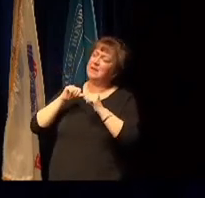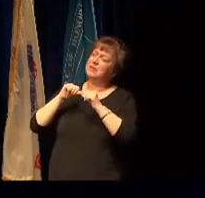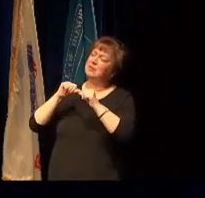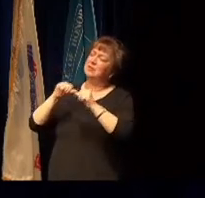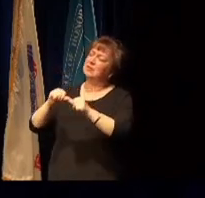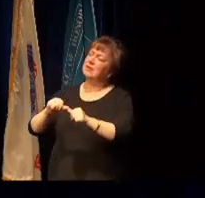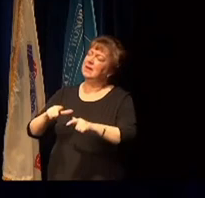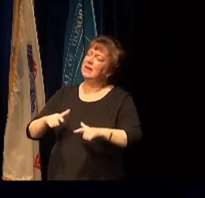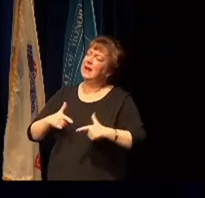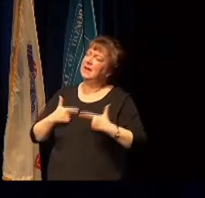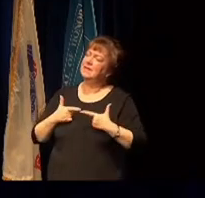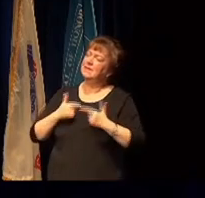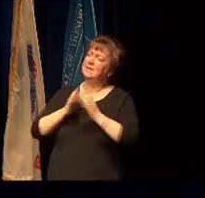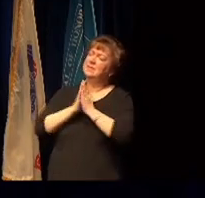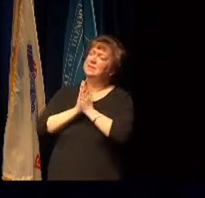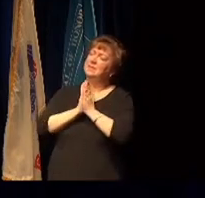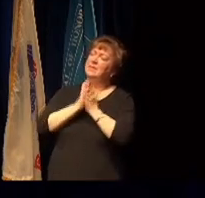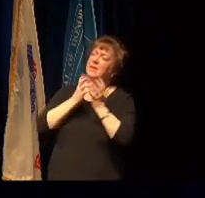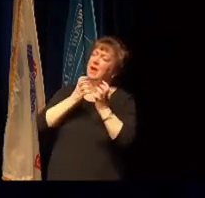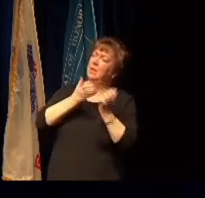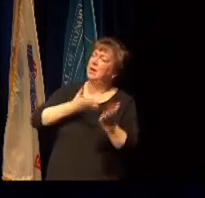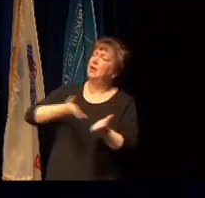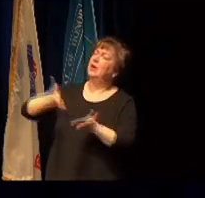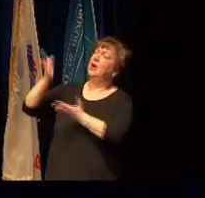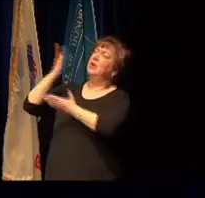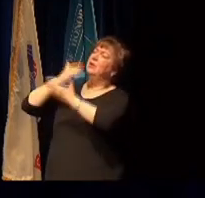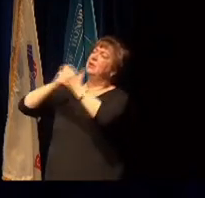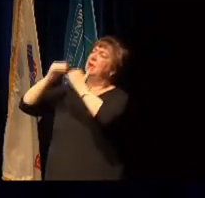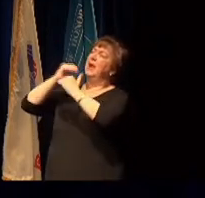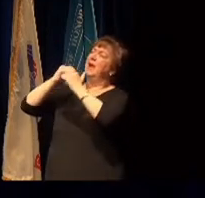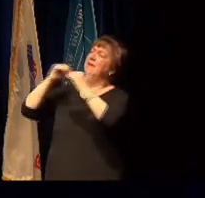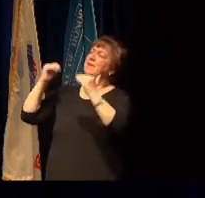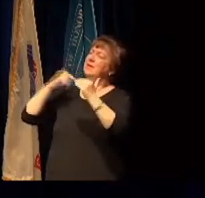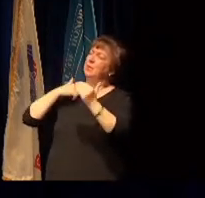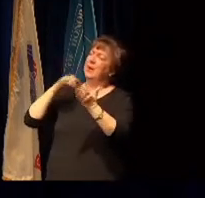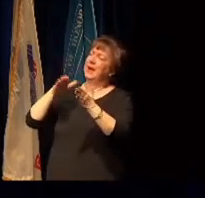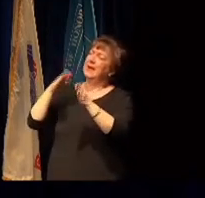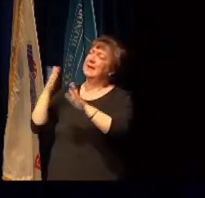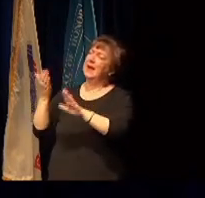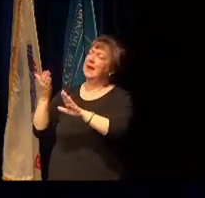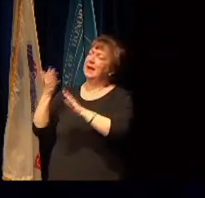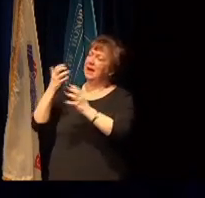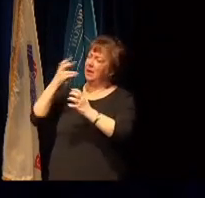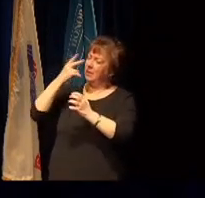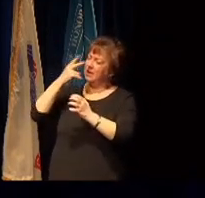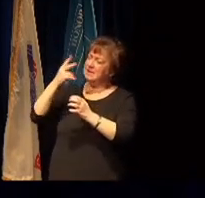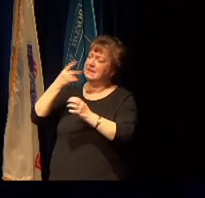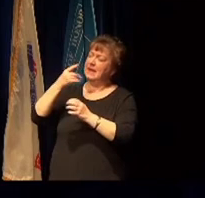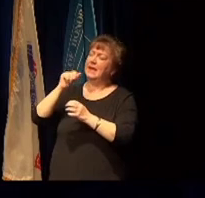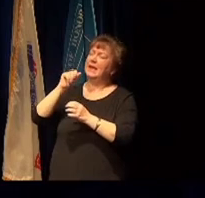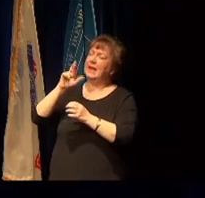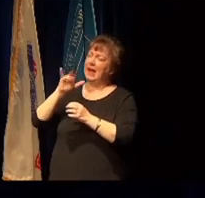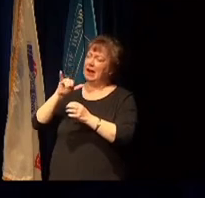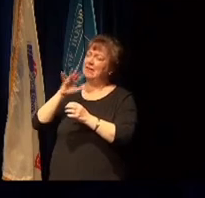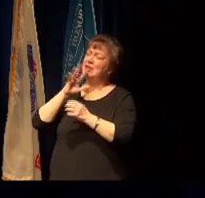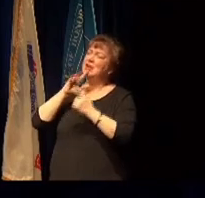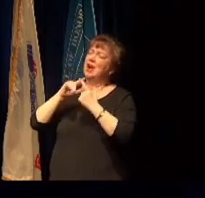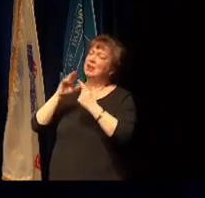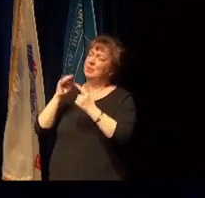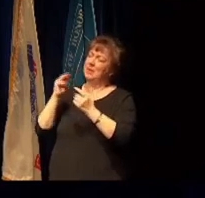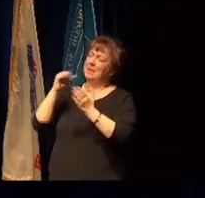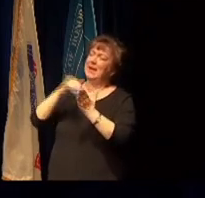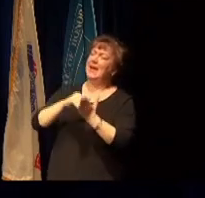die. Lord, I want to see Gary Beikirch again and talk to him again. And I pray